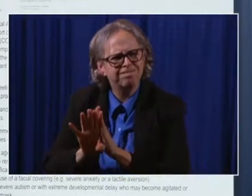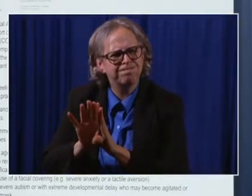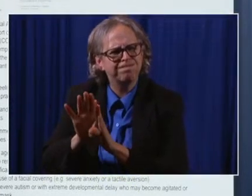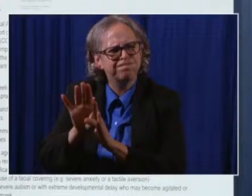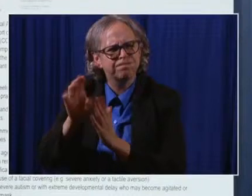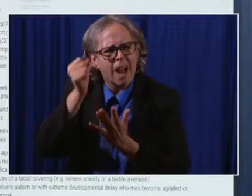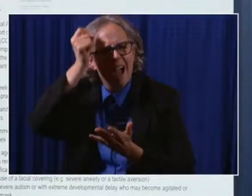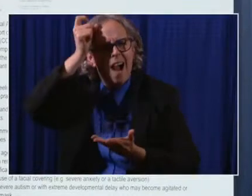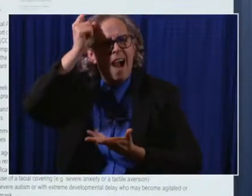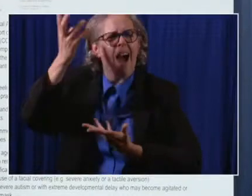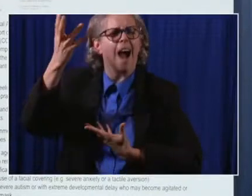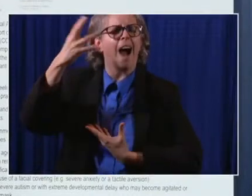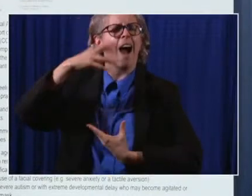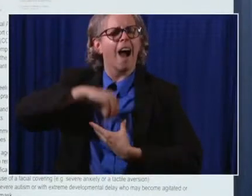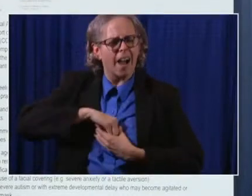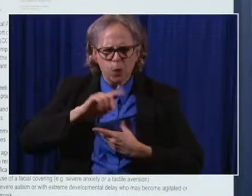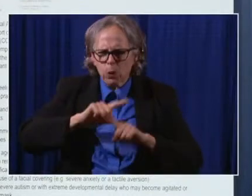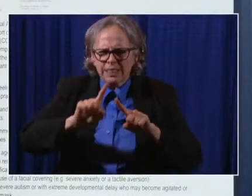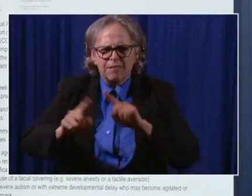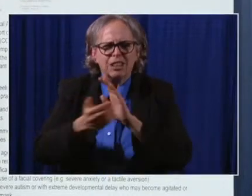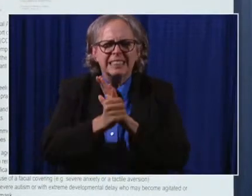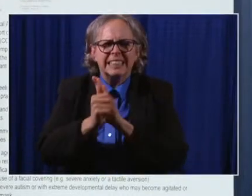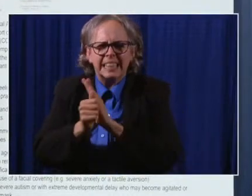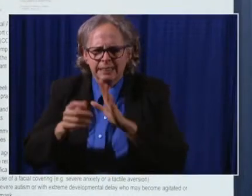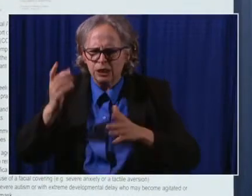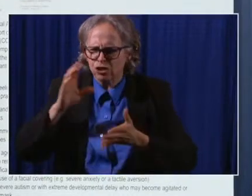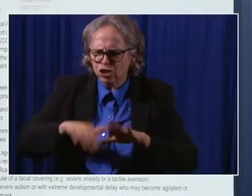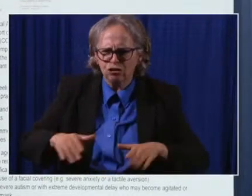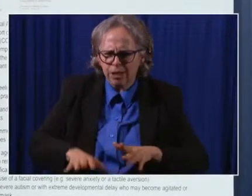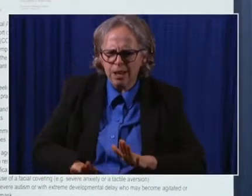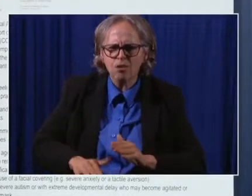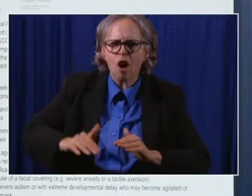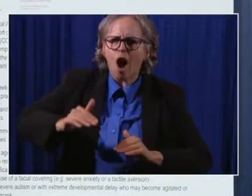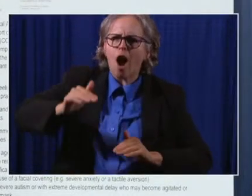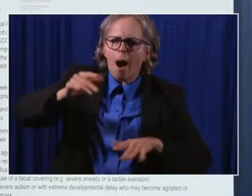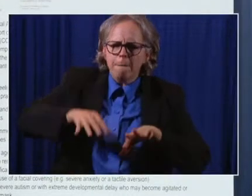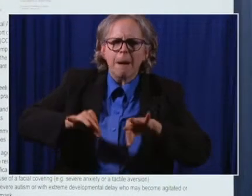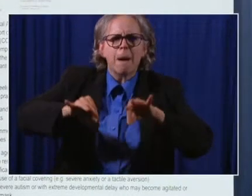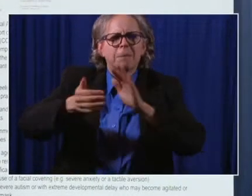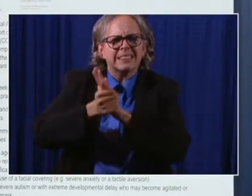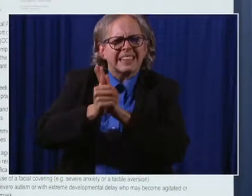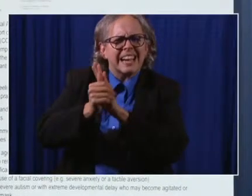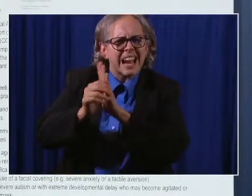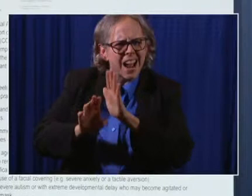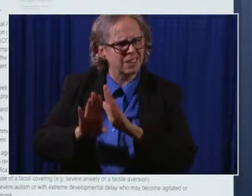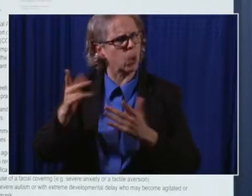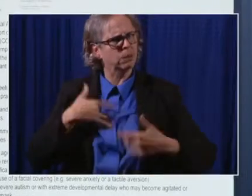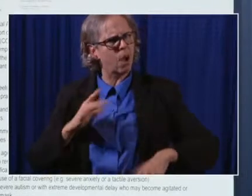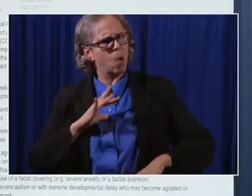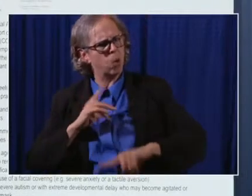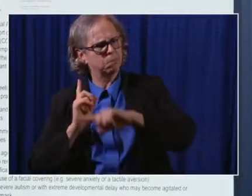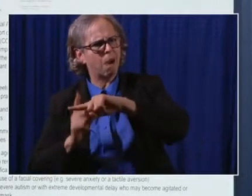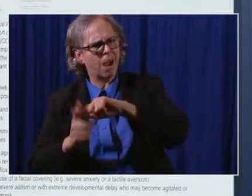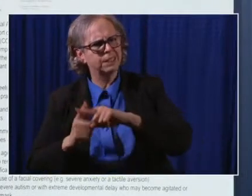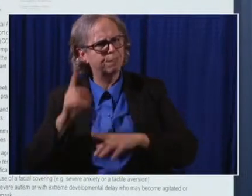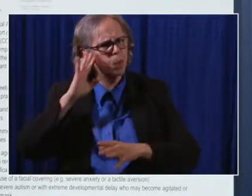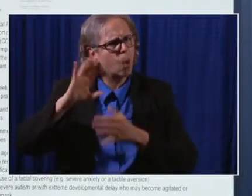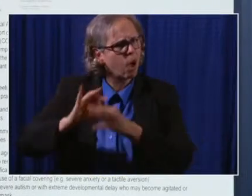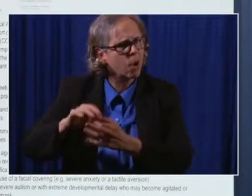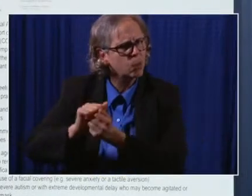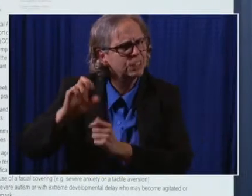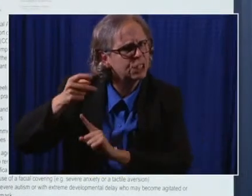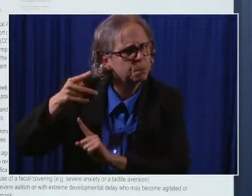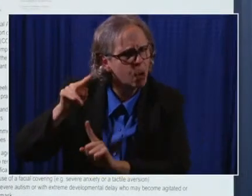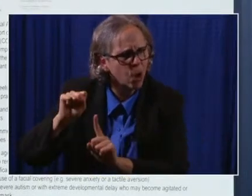So tremendous advantages in regard to sports. There is a great frustration, I know,